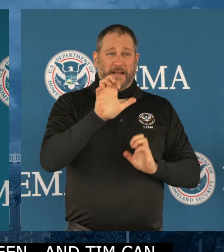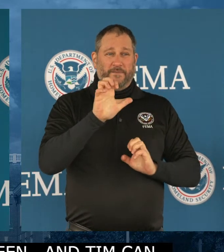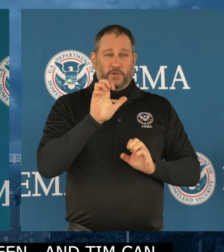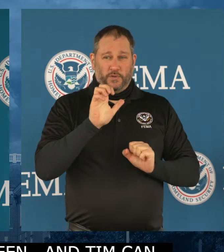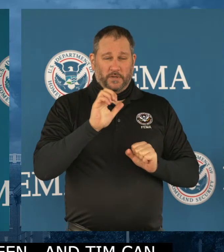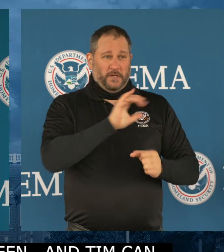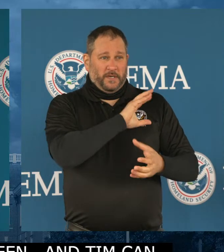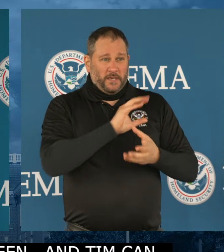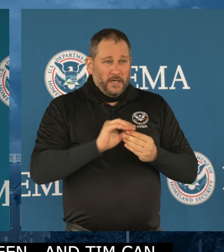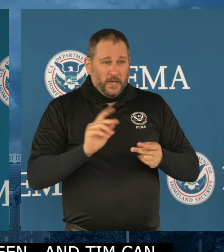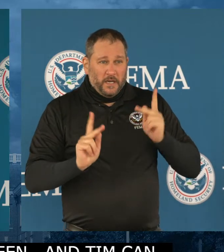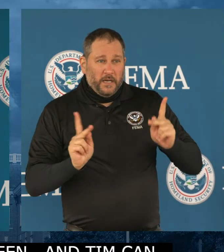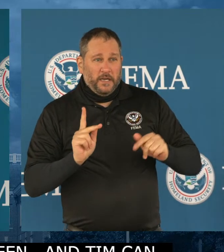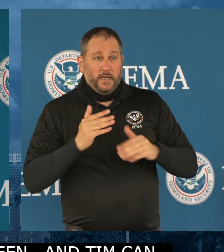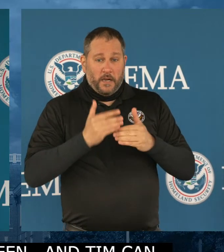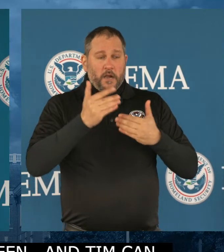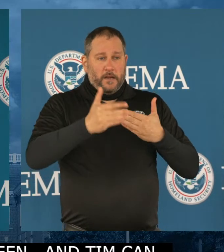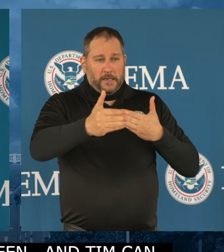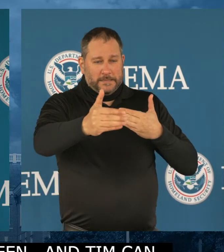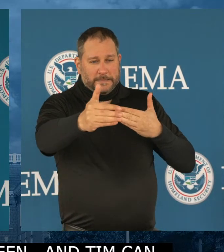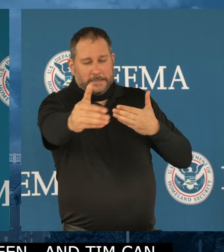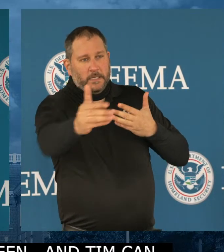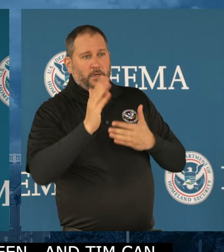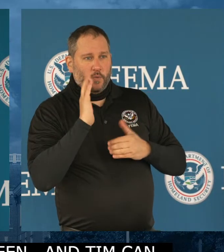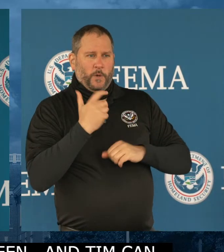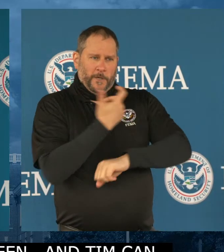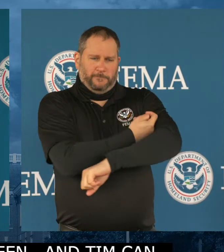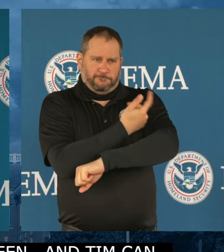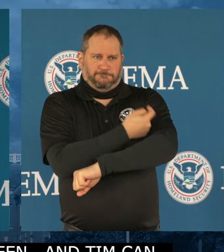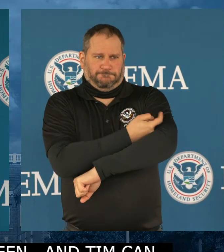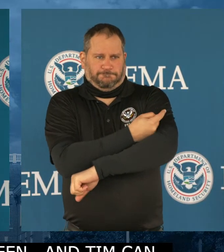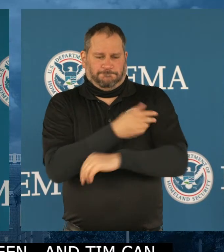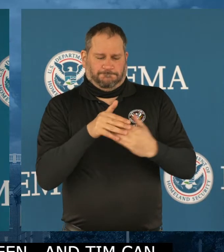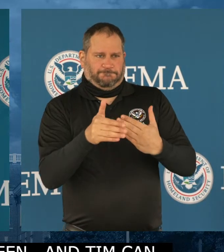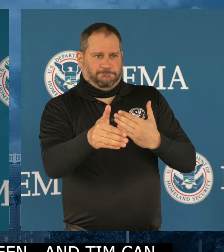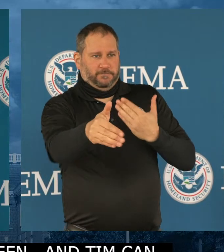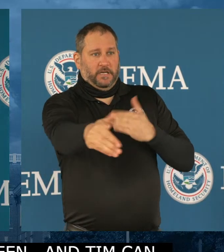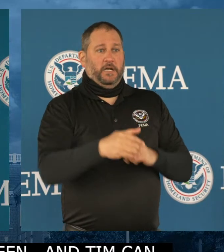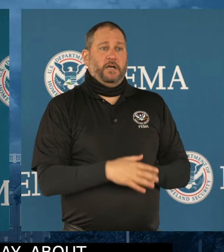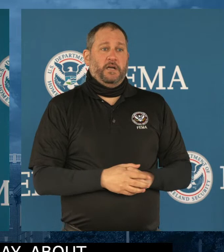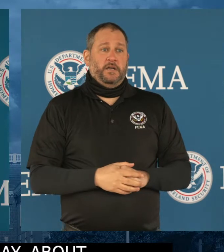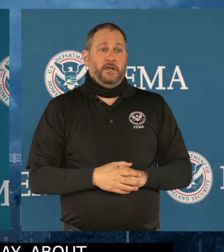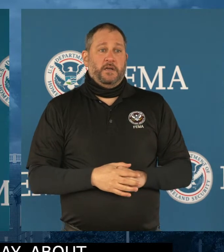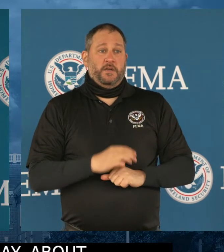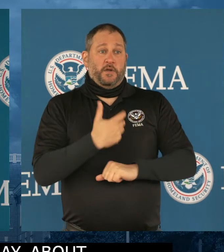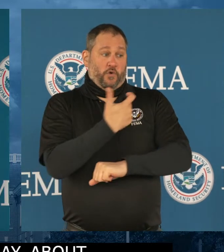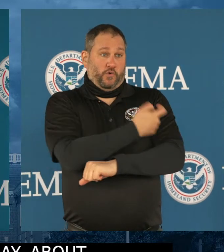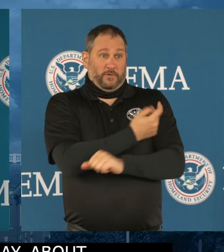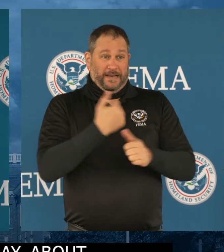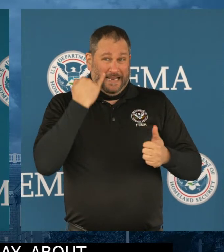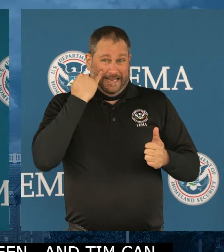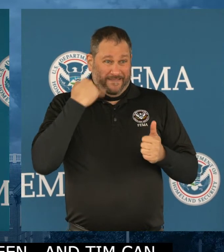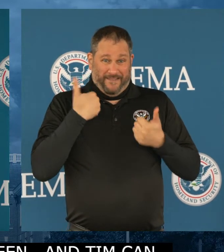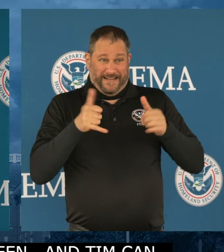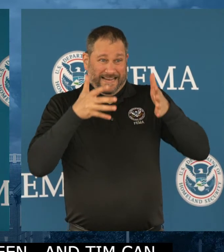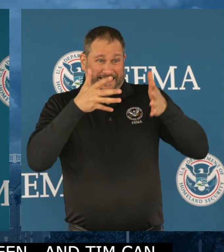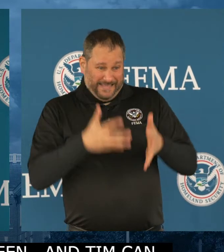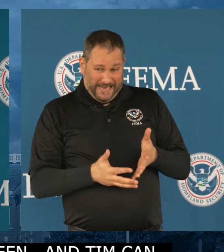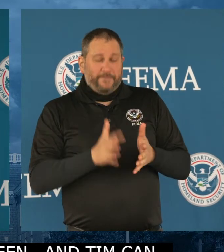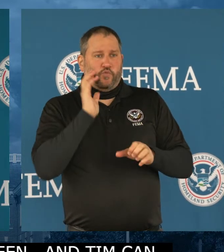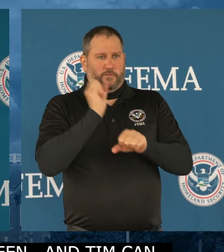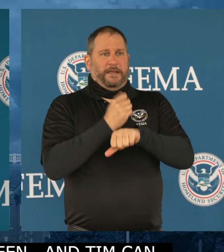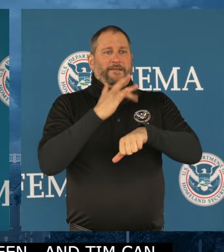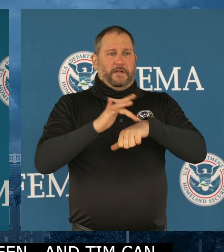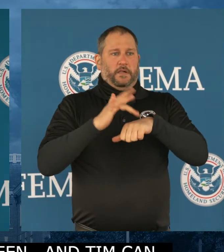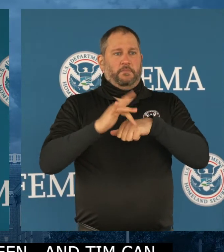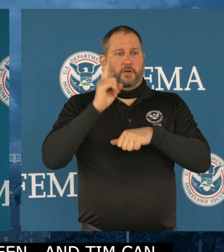days ahead. And we actually have a few doses left, which we will make available for